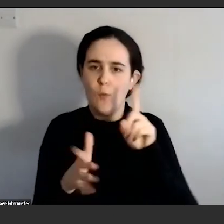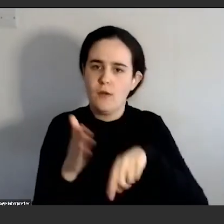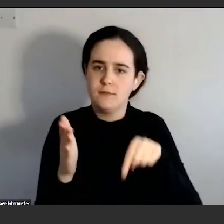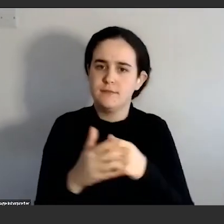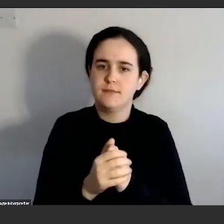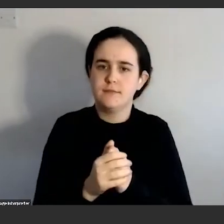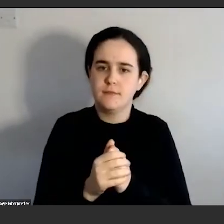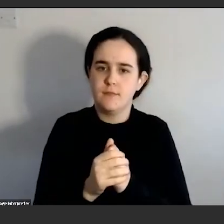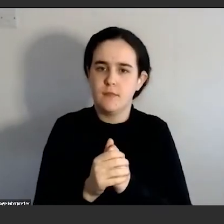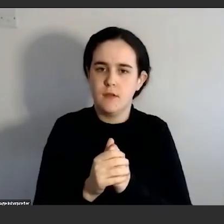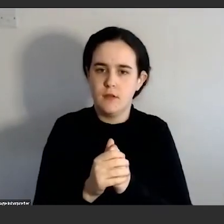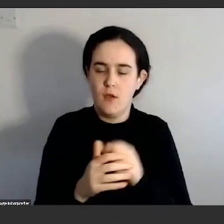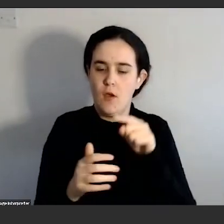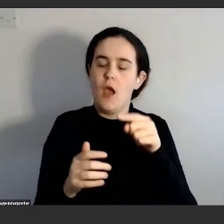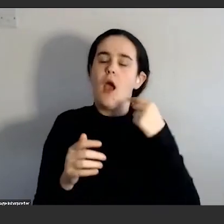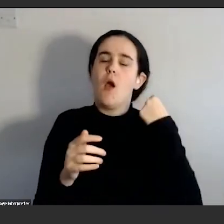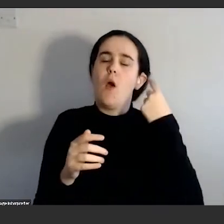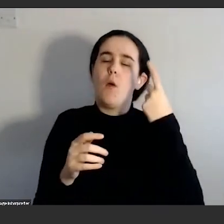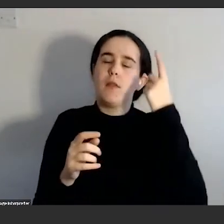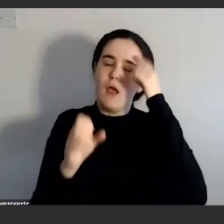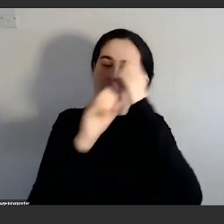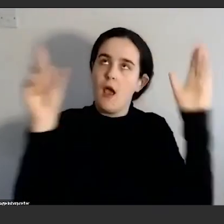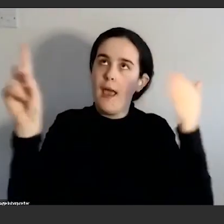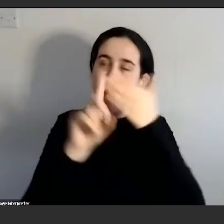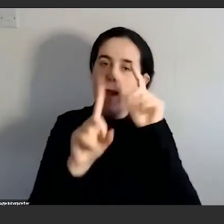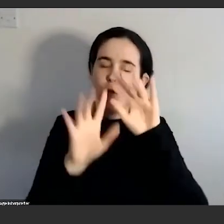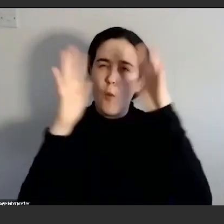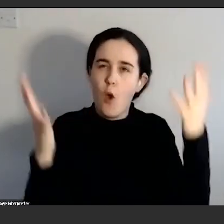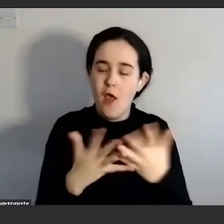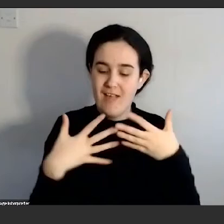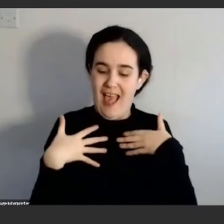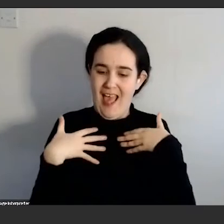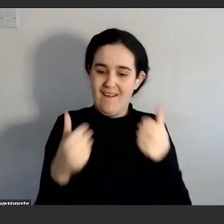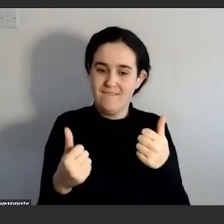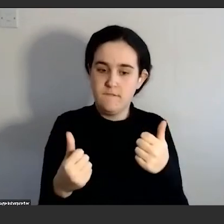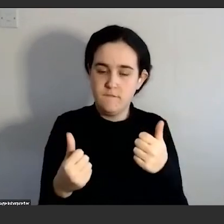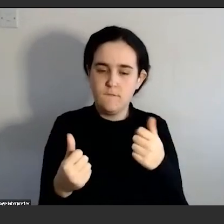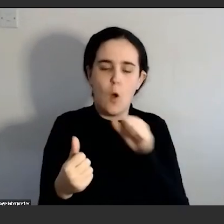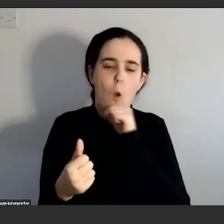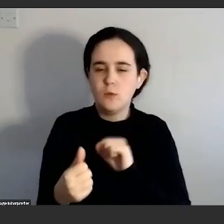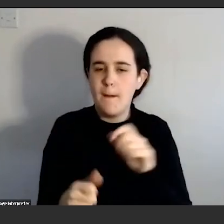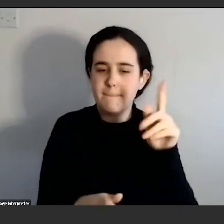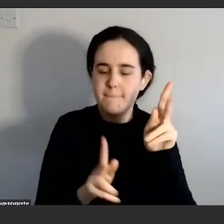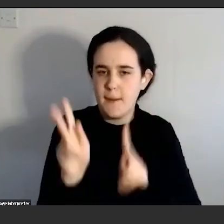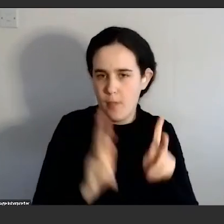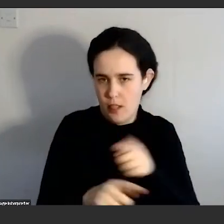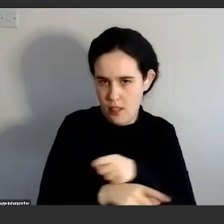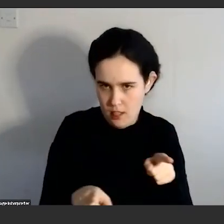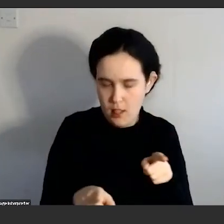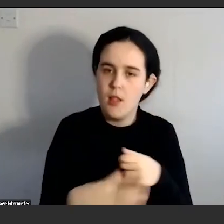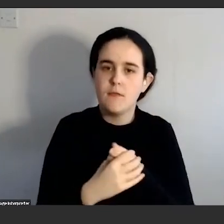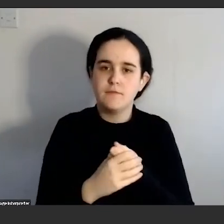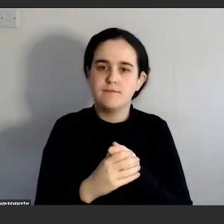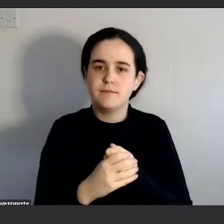whose rights are both protected and respected. Now, we could take the word older people out and just say a